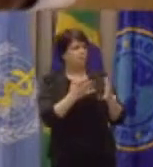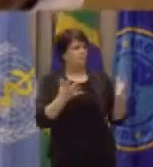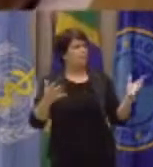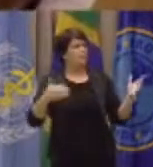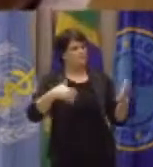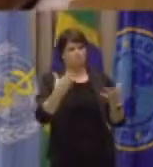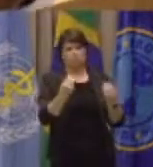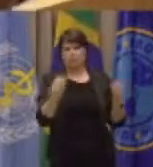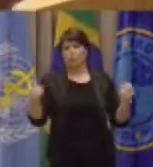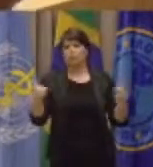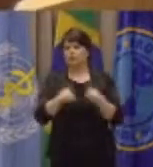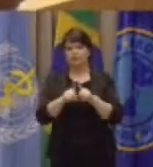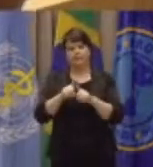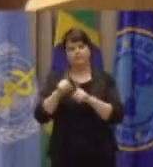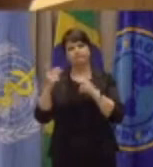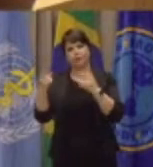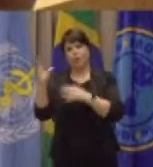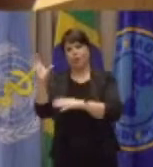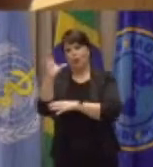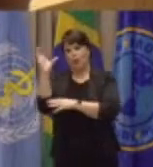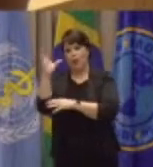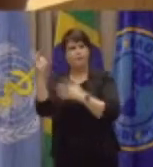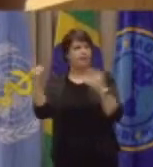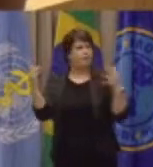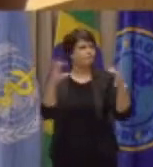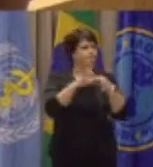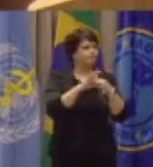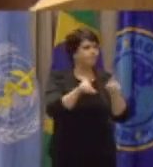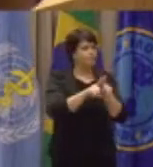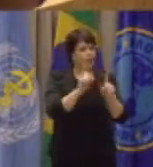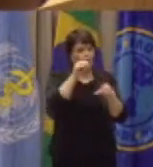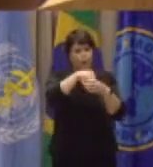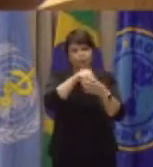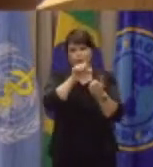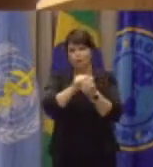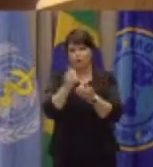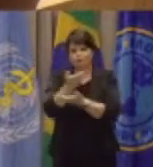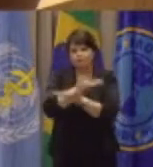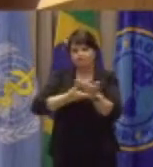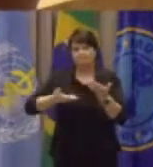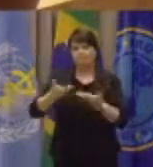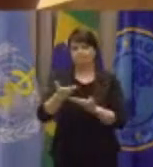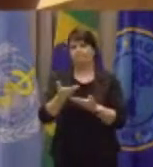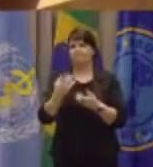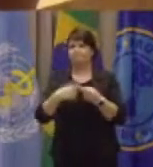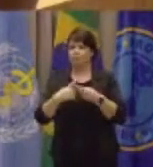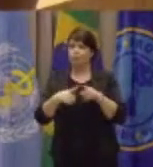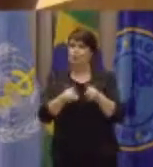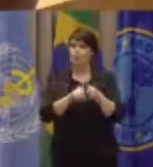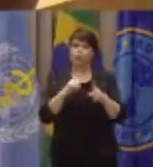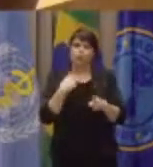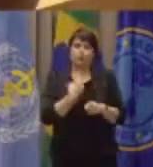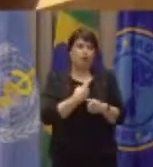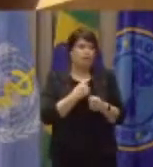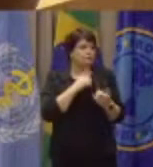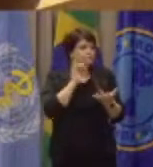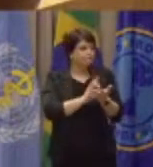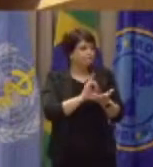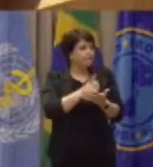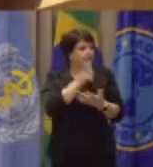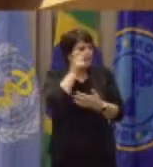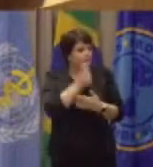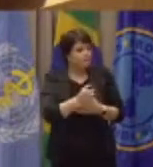to congratulate Brazil's group that growth a lot and Colombia team that received